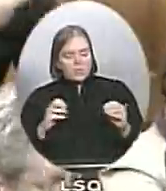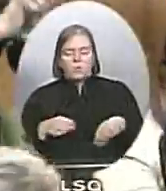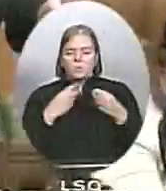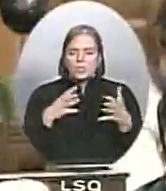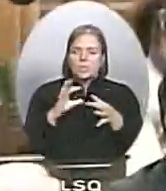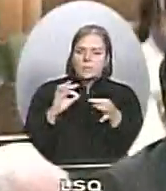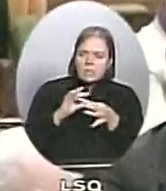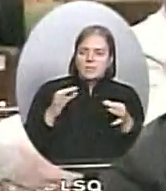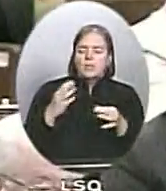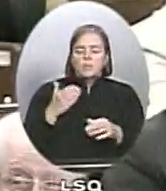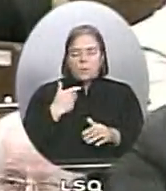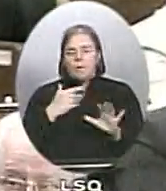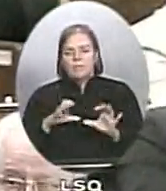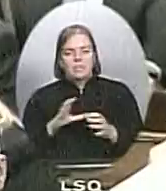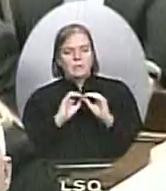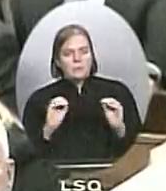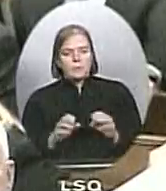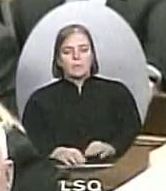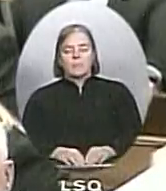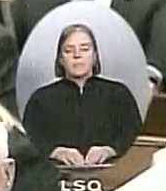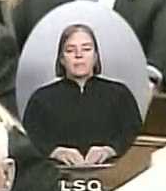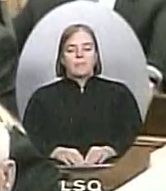honourable government House